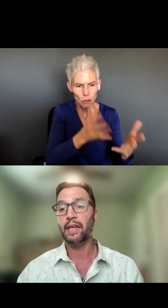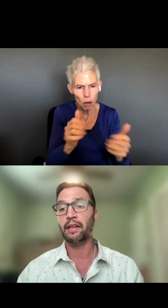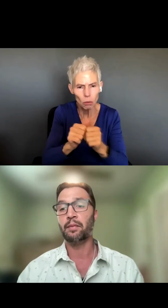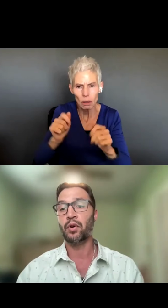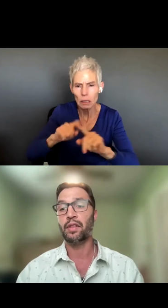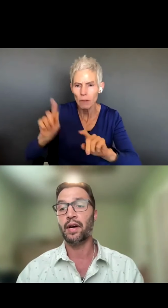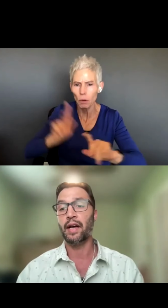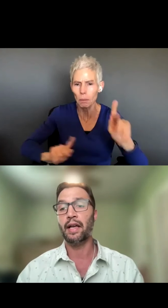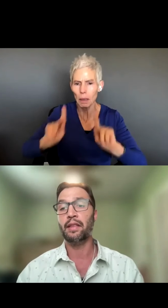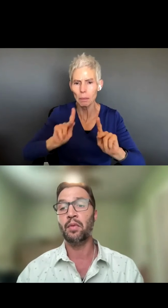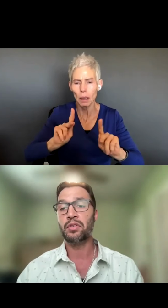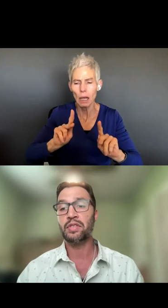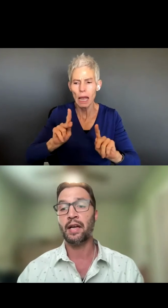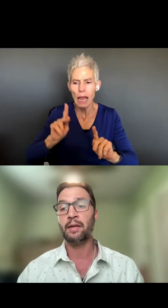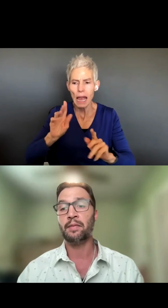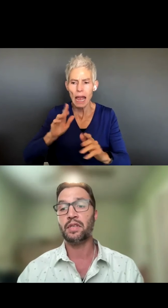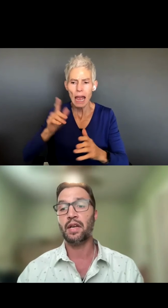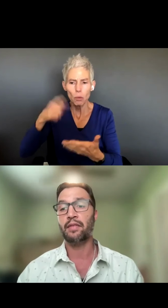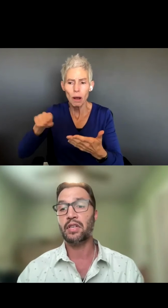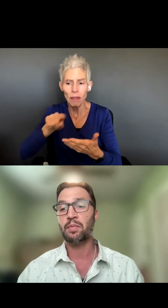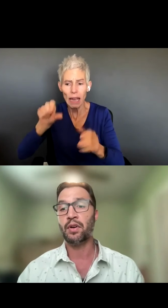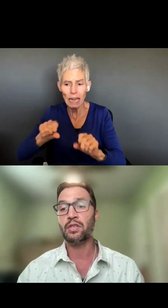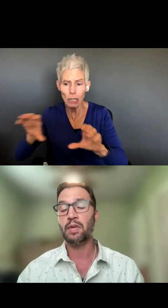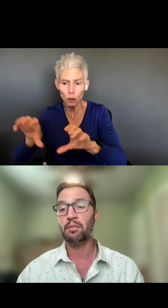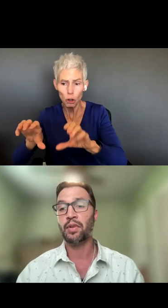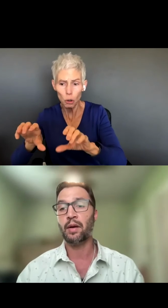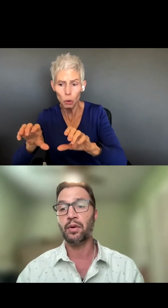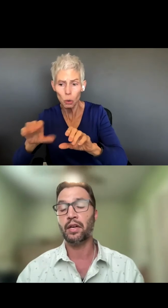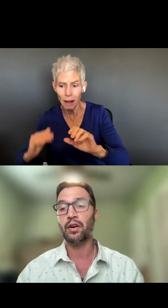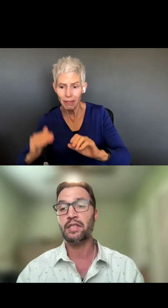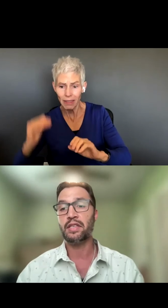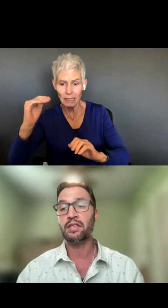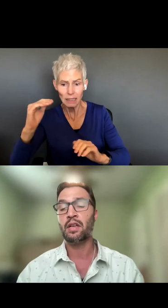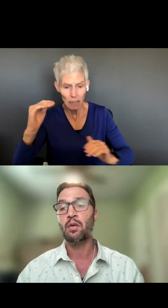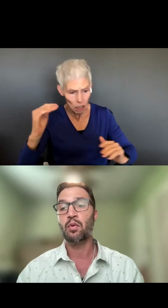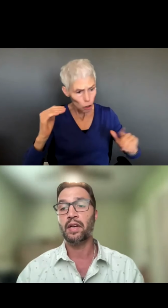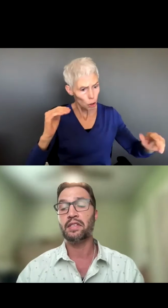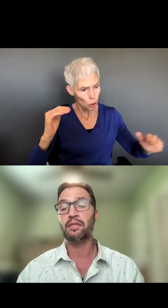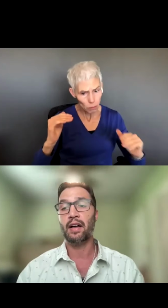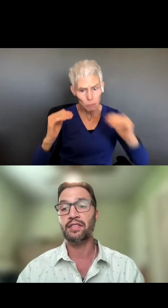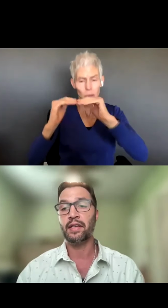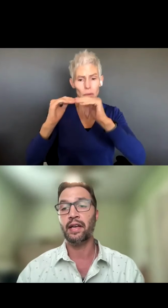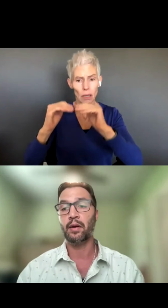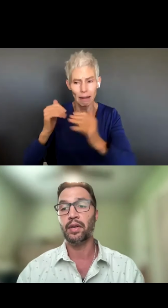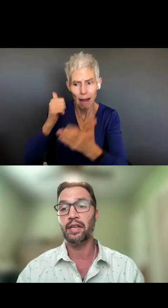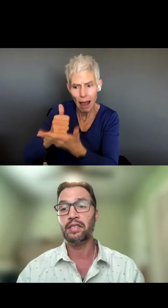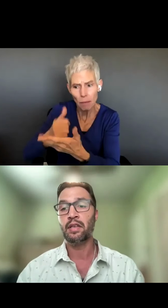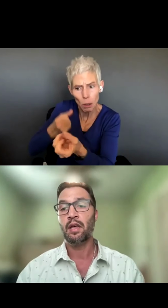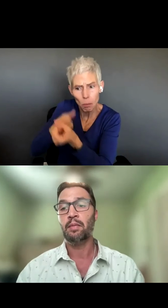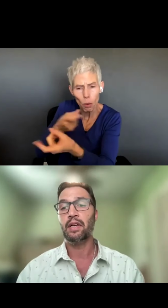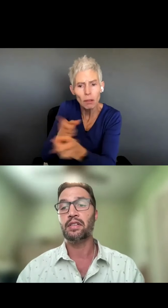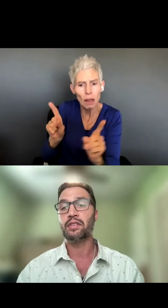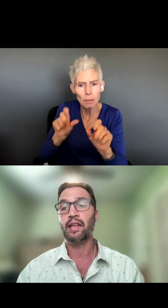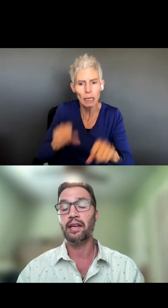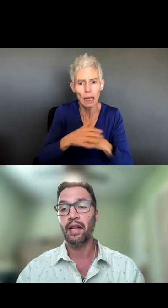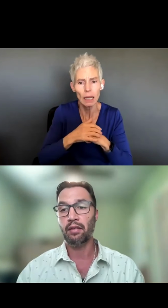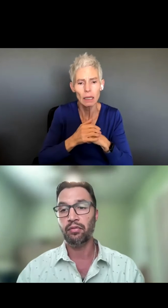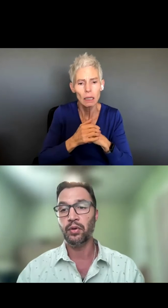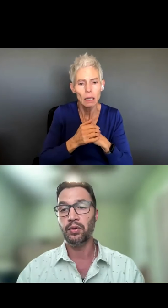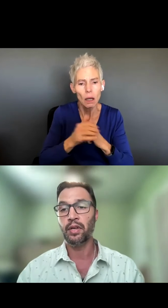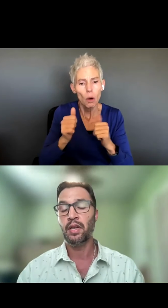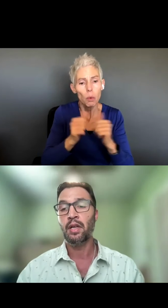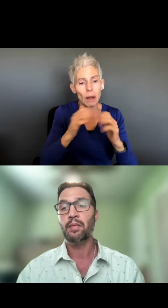and meeting them where they're at. And the most times I've experienced people that were in crisis were because of housing inequities, because they didn't